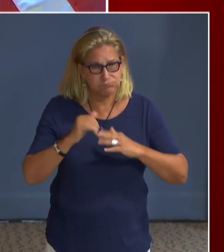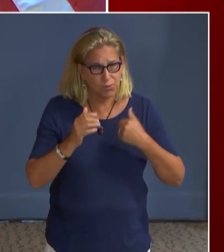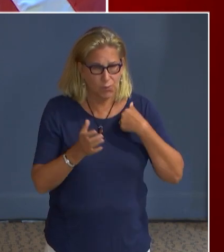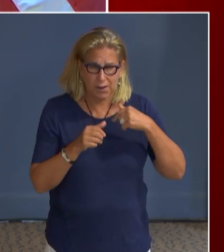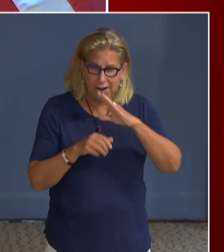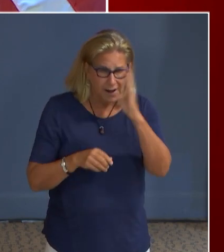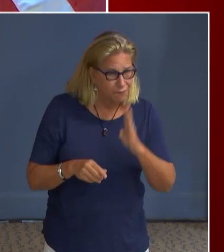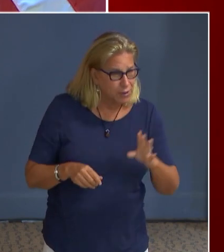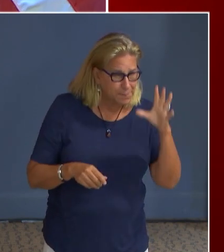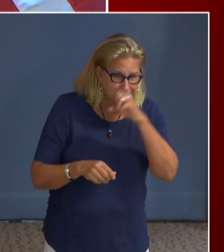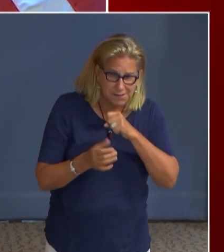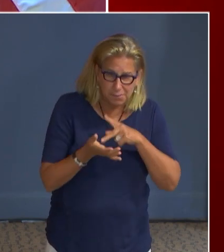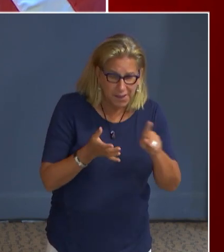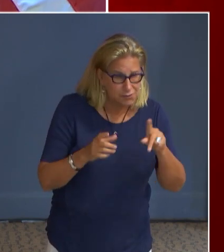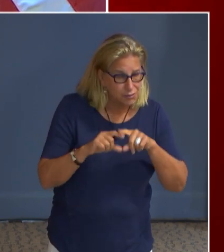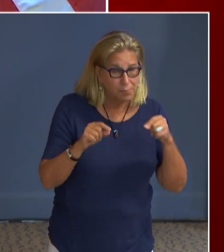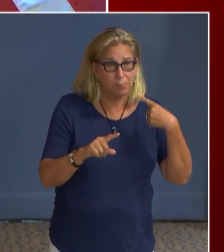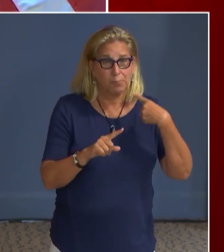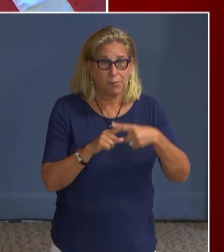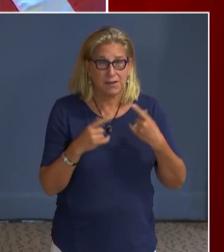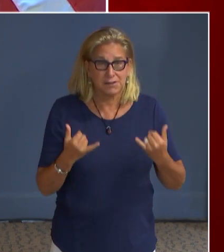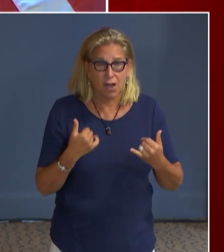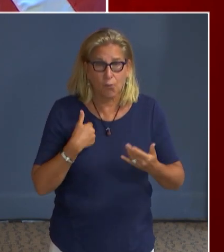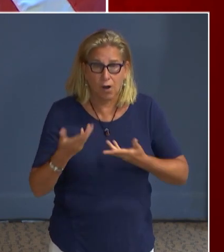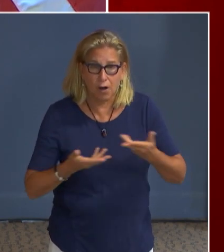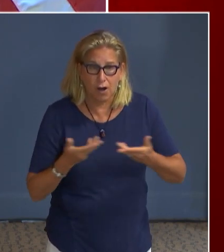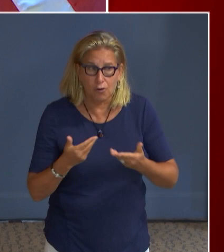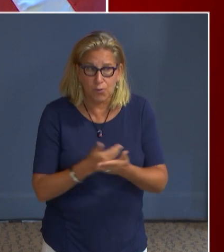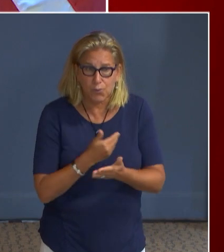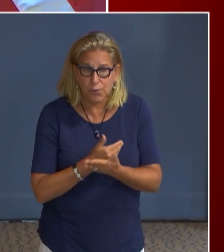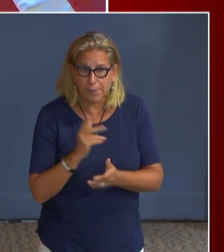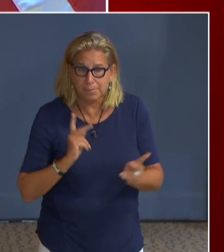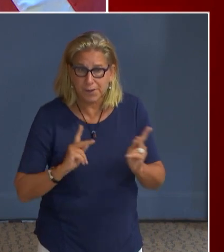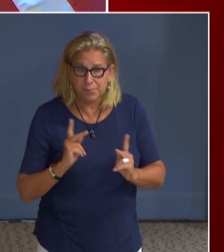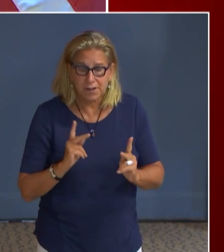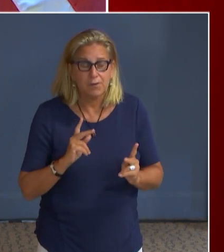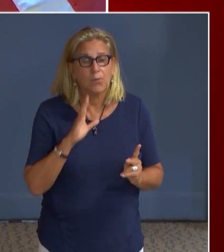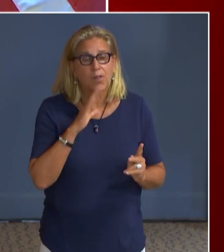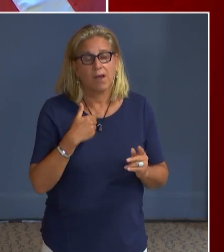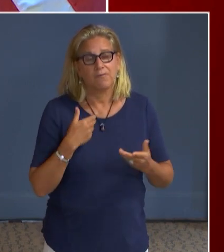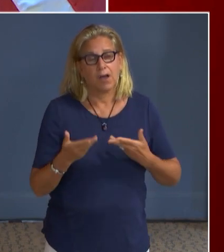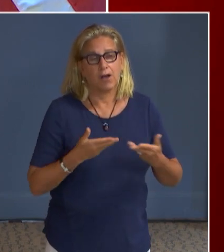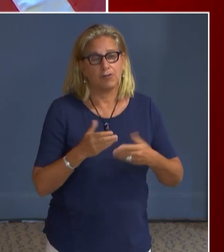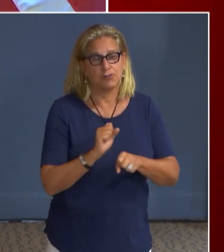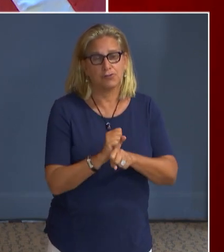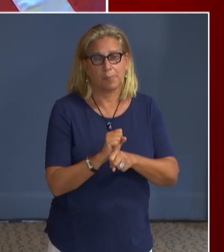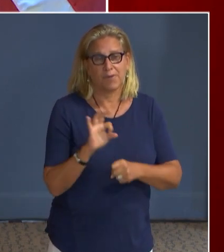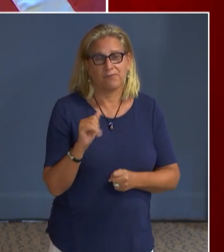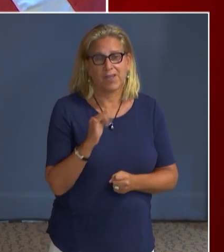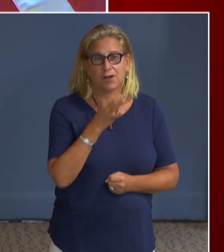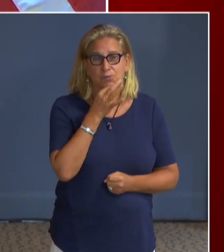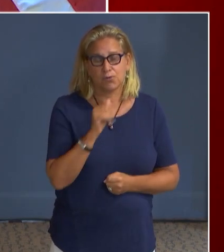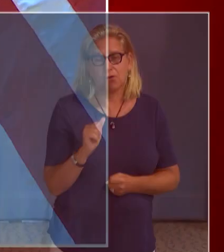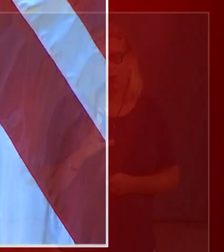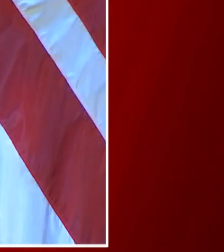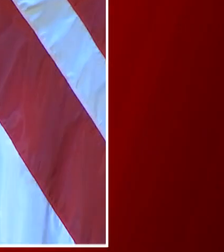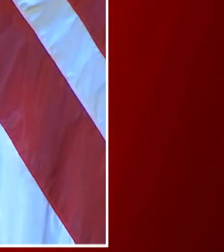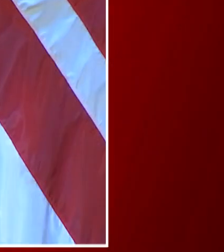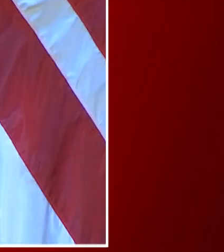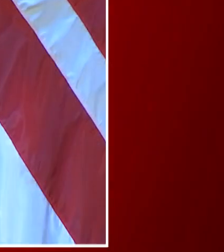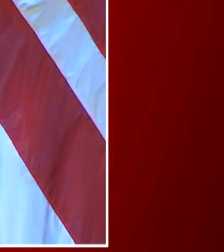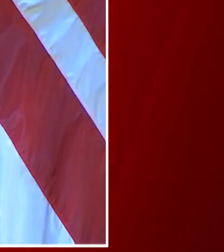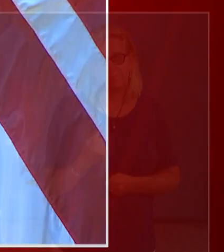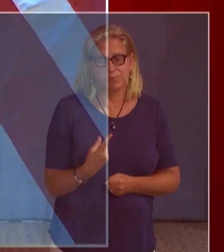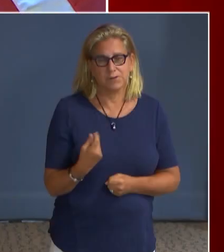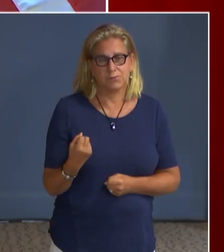hiring, including our virtual hiring fairs. For August, we will have a summer job fair